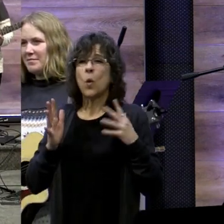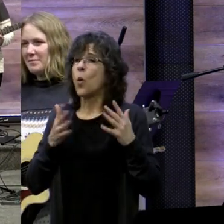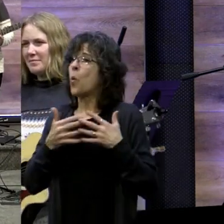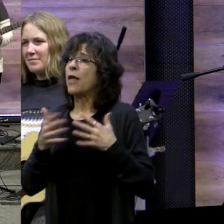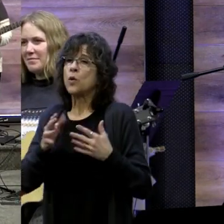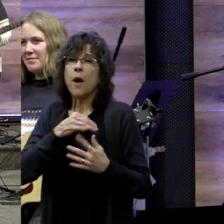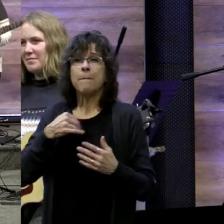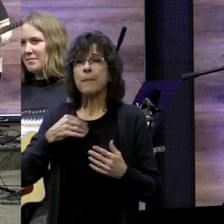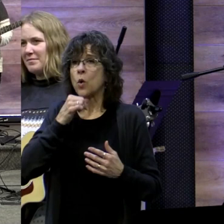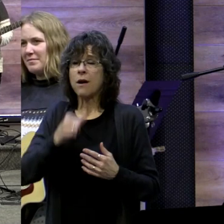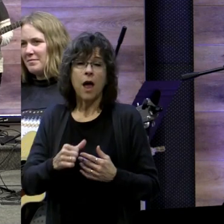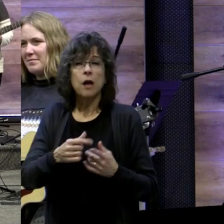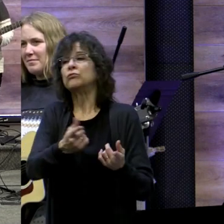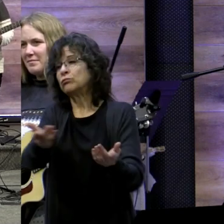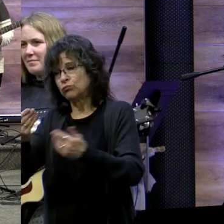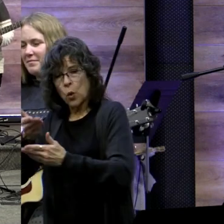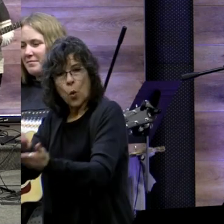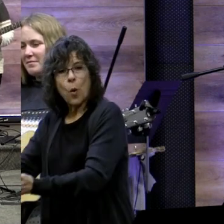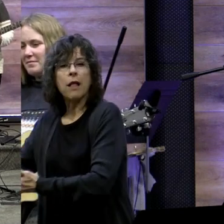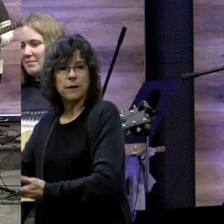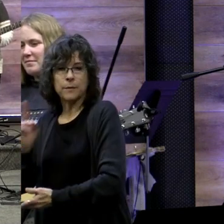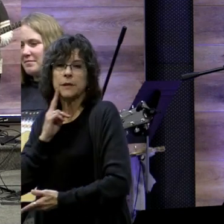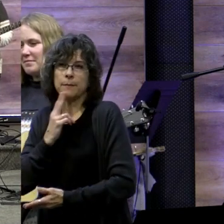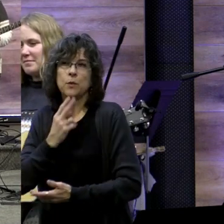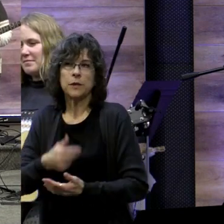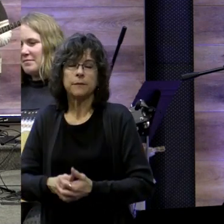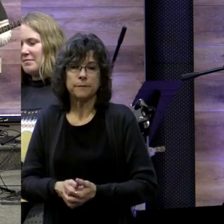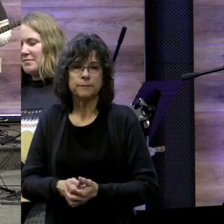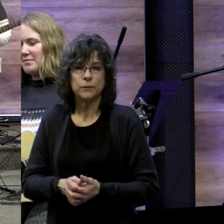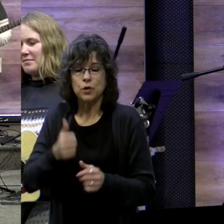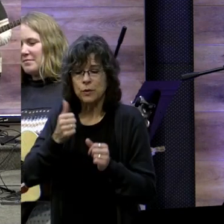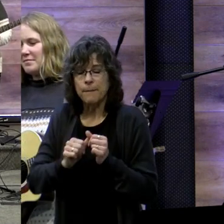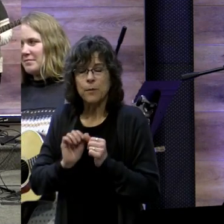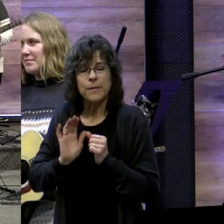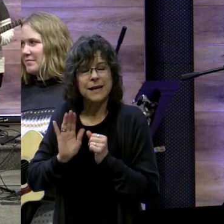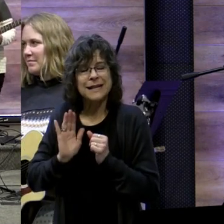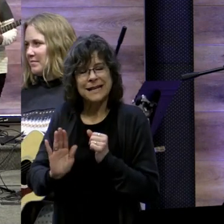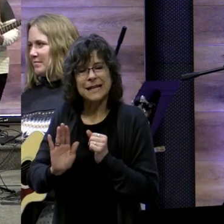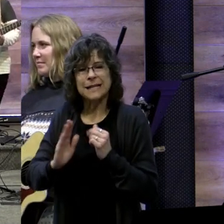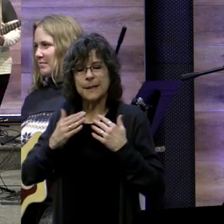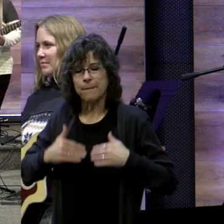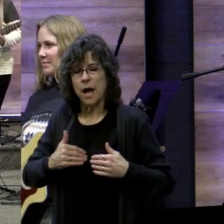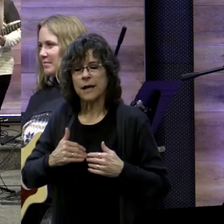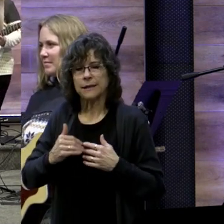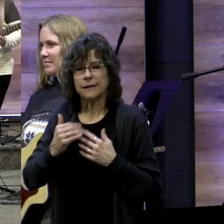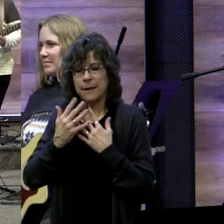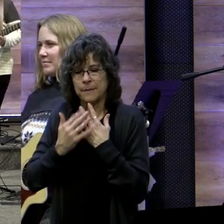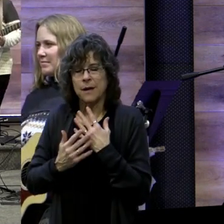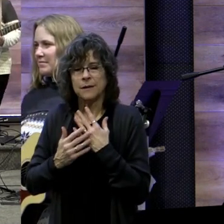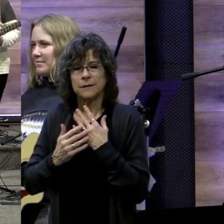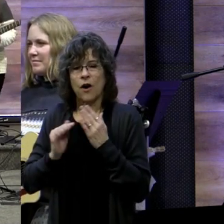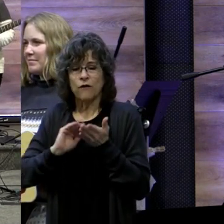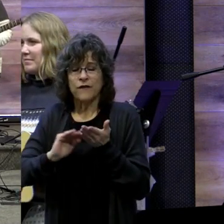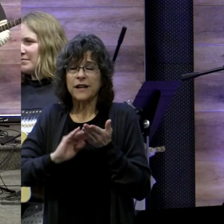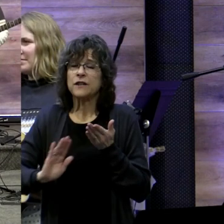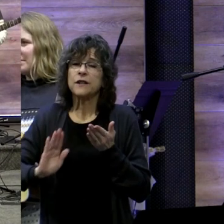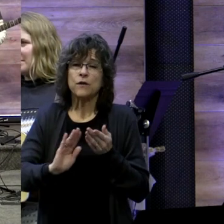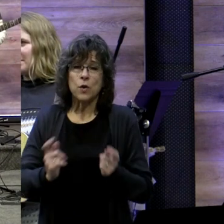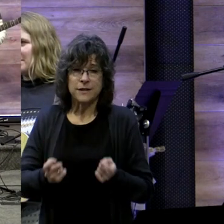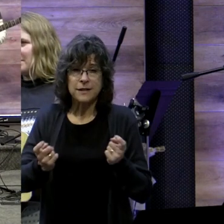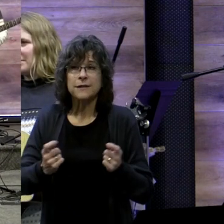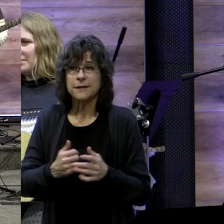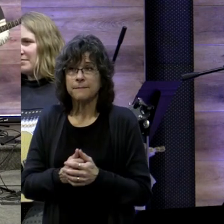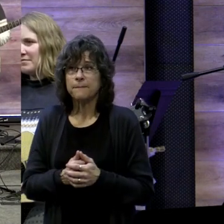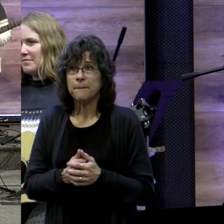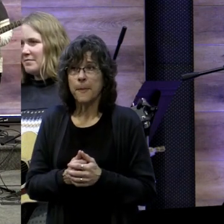this church or not, you are welcome at this table to remember his body broken and his blood shed for the forgiveness of your sins. If you're here this morning